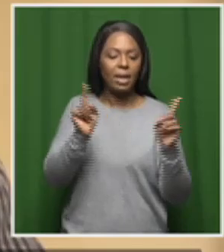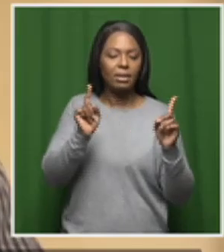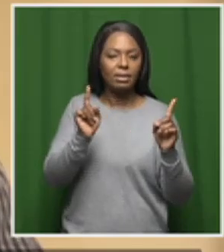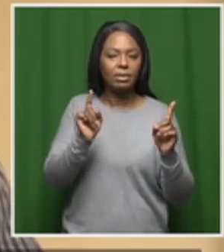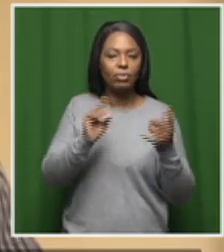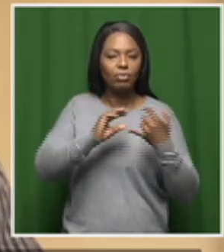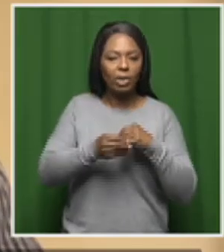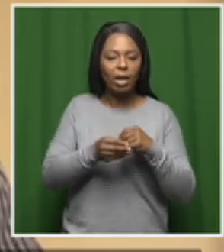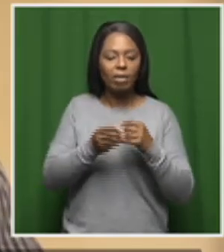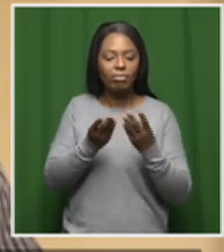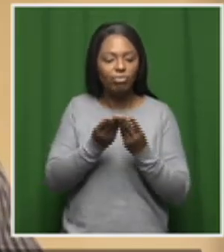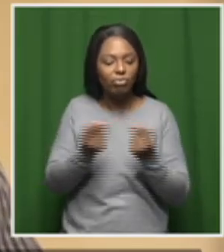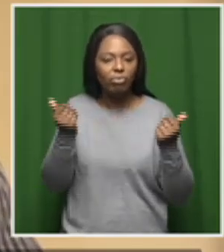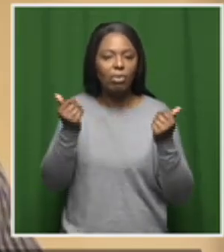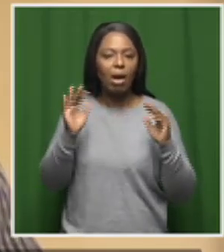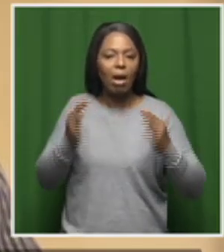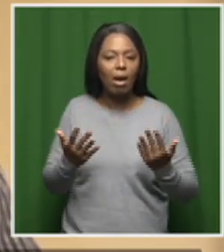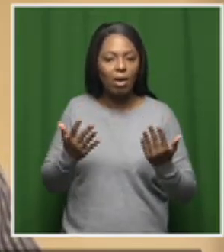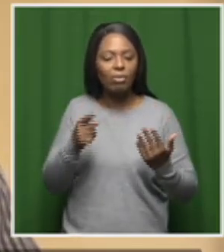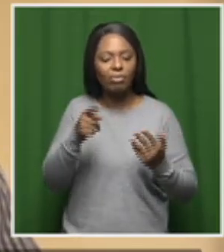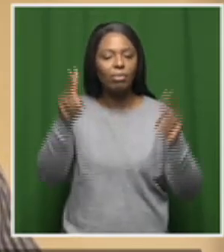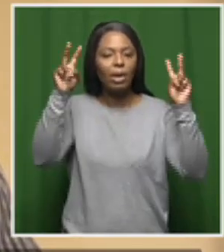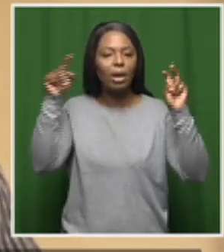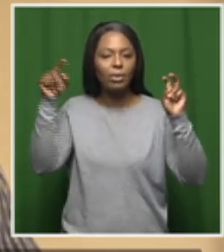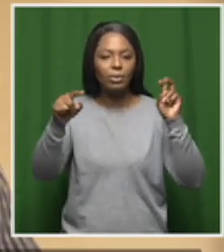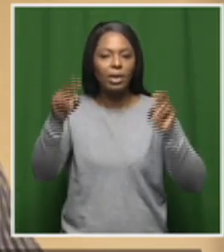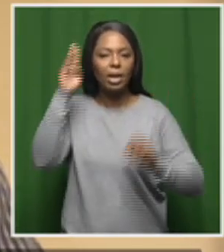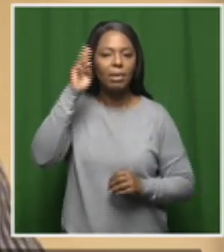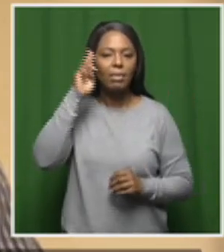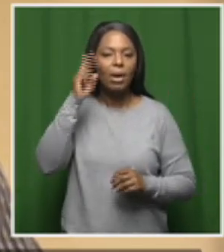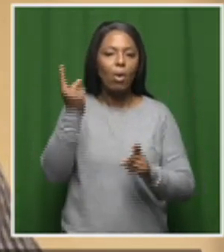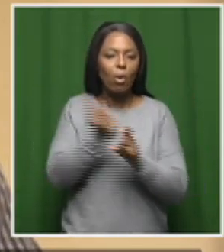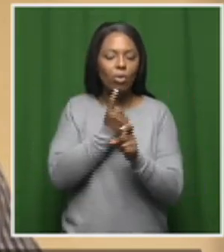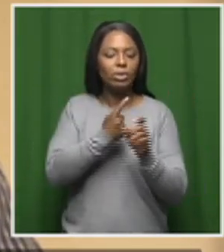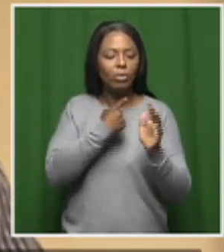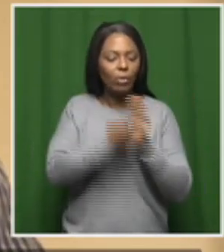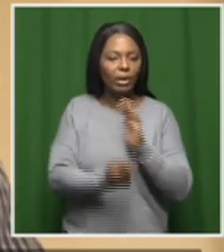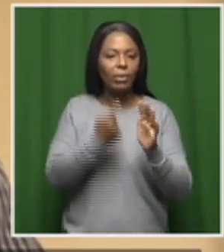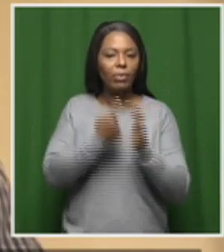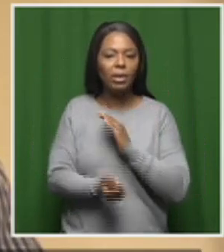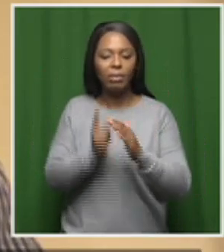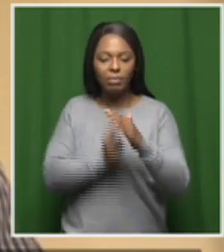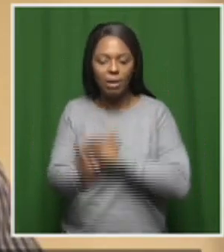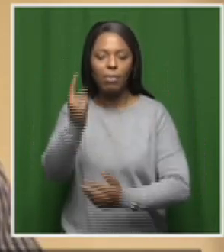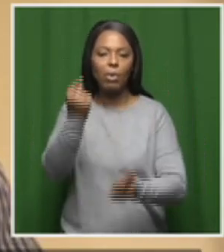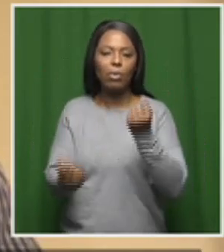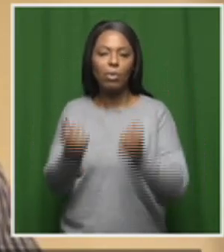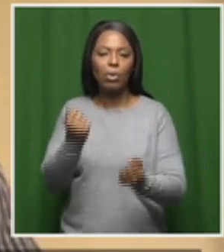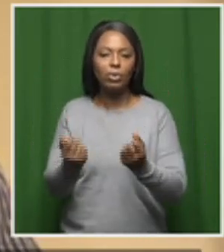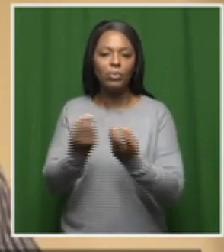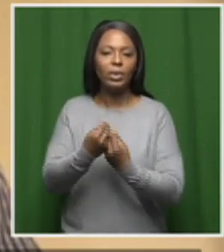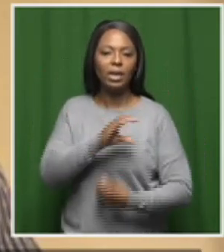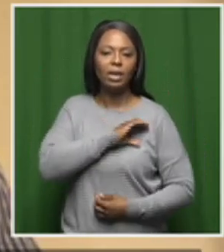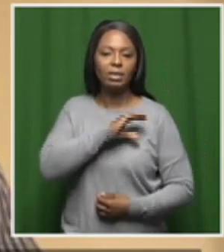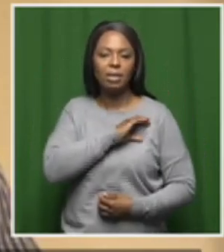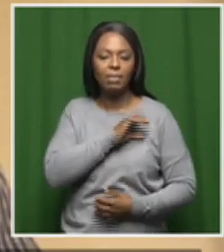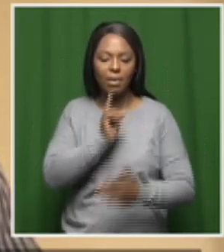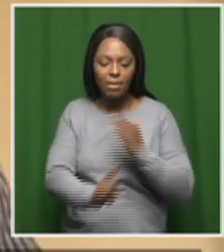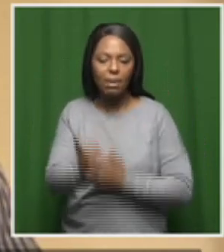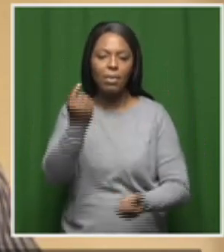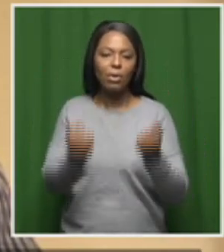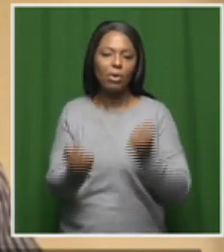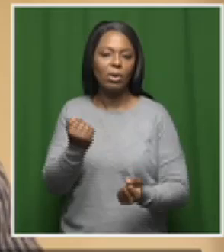we are almost every week in courts with our customers, which is not a nice thing to be at, where